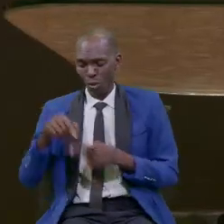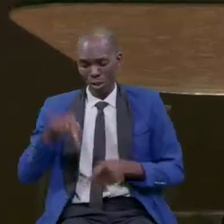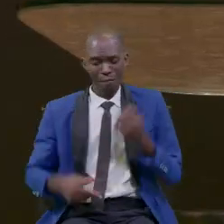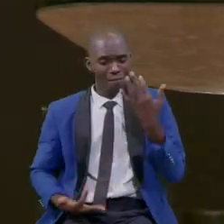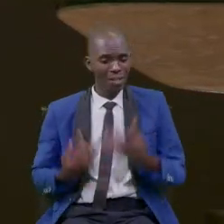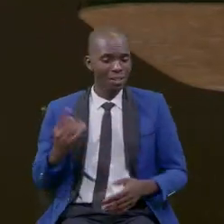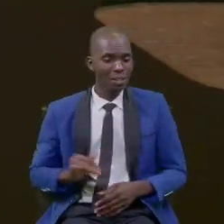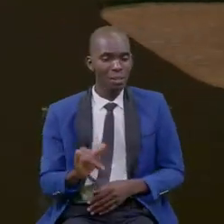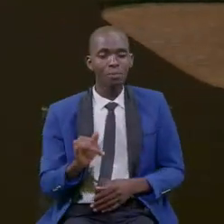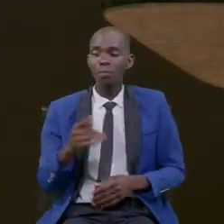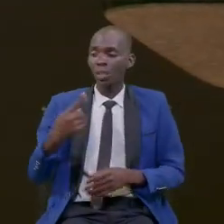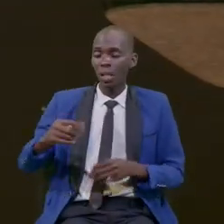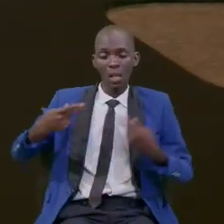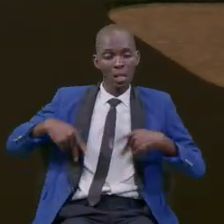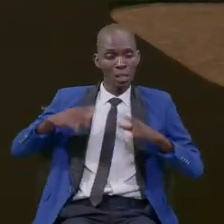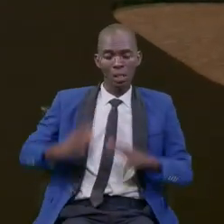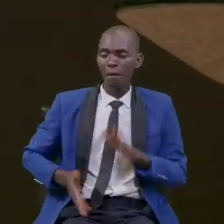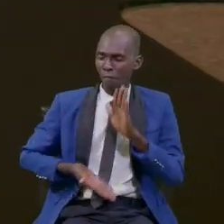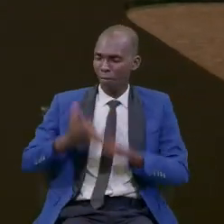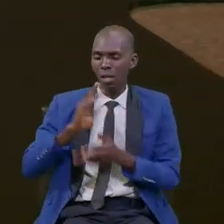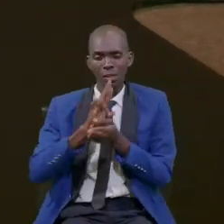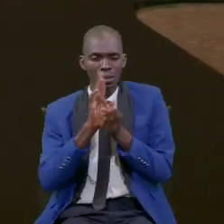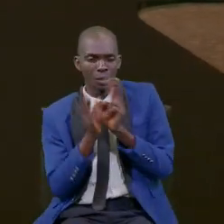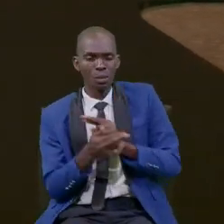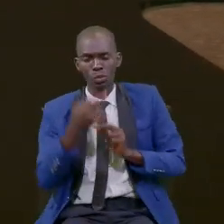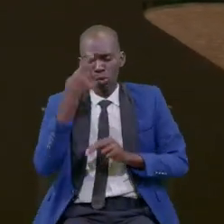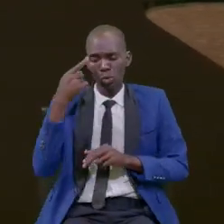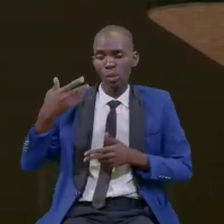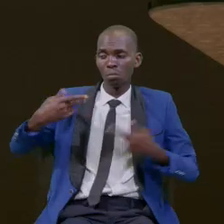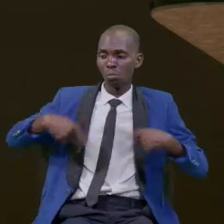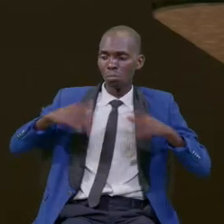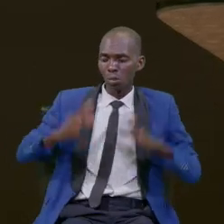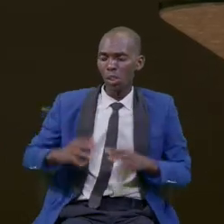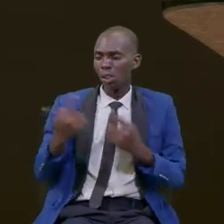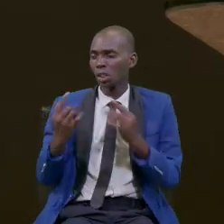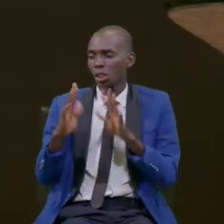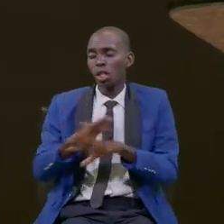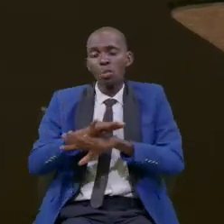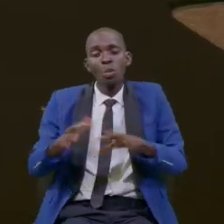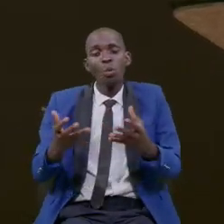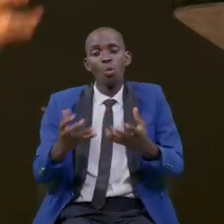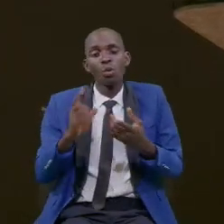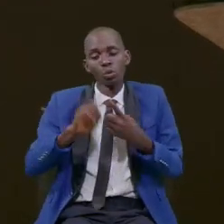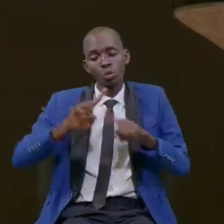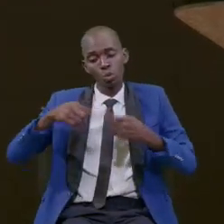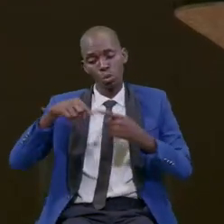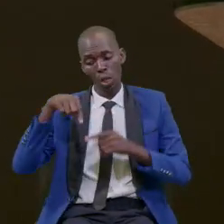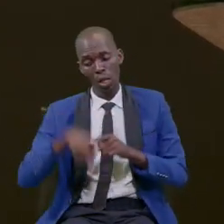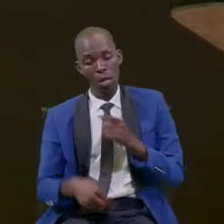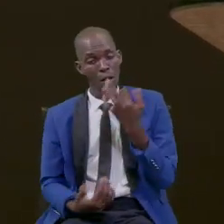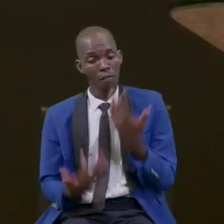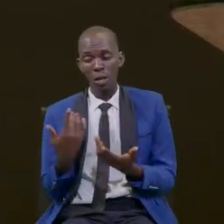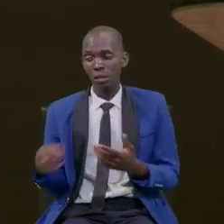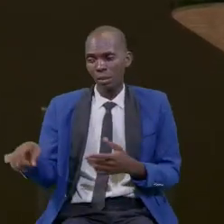fire, they believed. And because they didn't want to go into everlasting fire, they repented and believed, and they